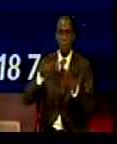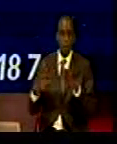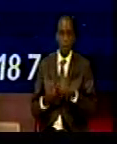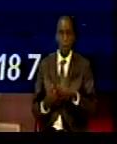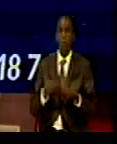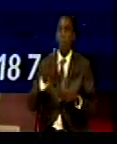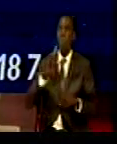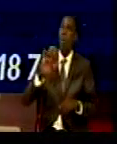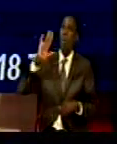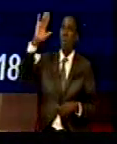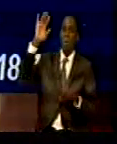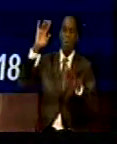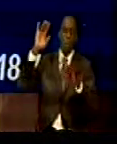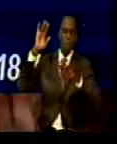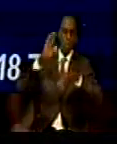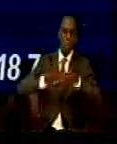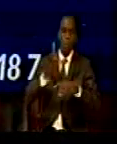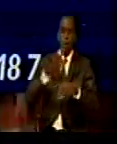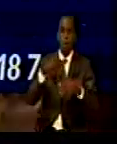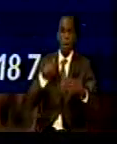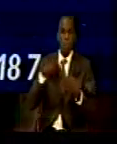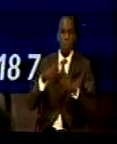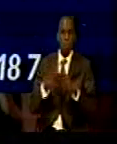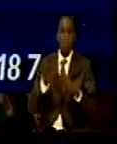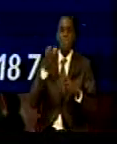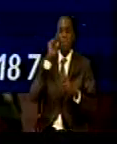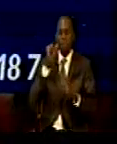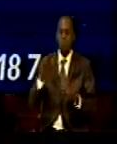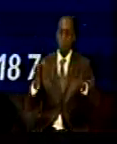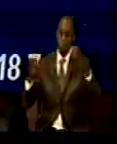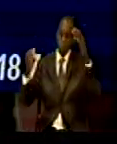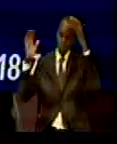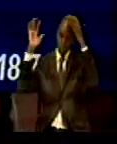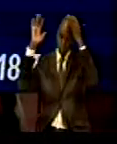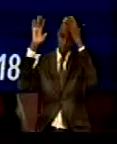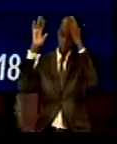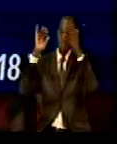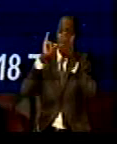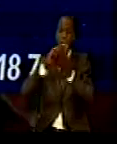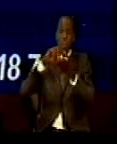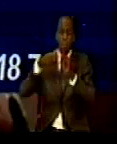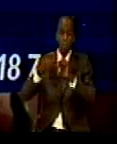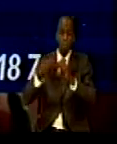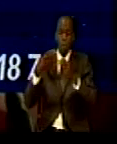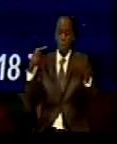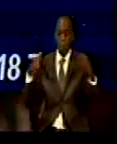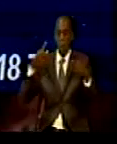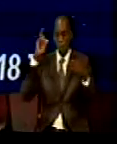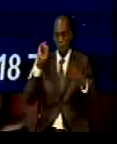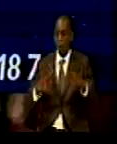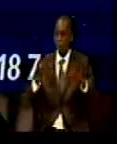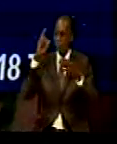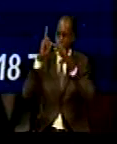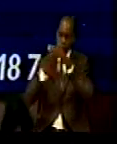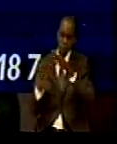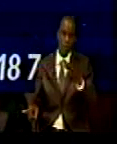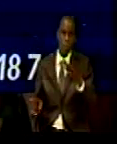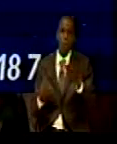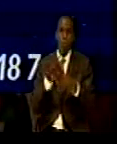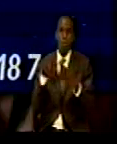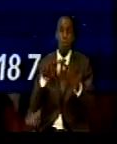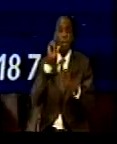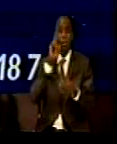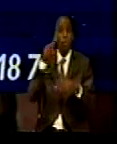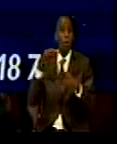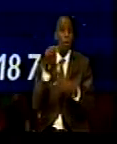hand on my head and say, arthritis must go. So by the grace of God, when I went home, I did not take any